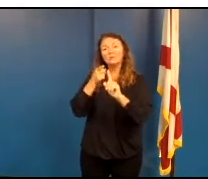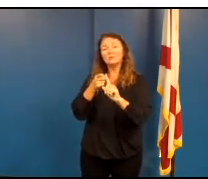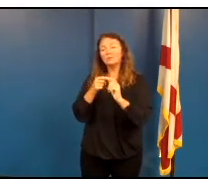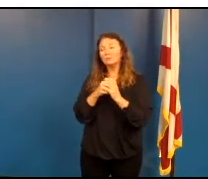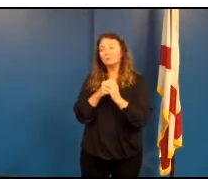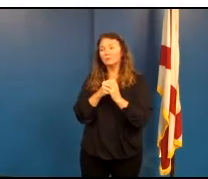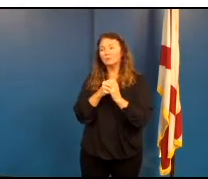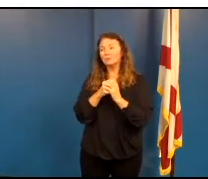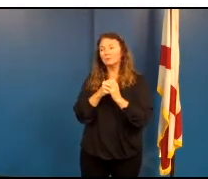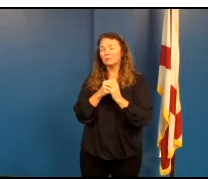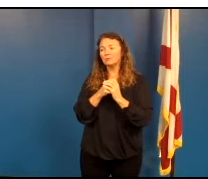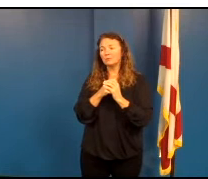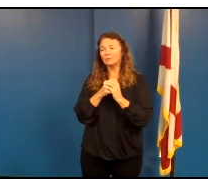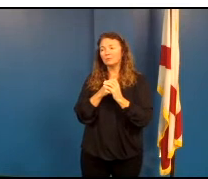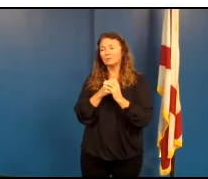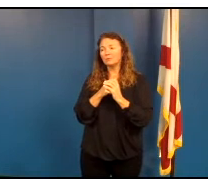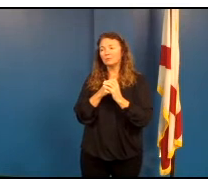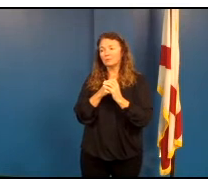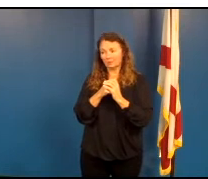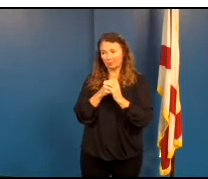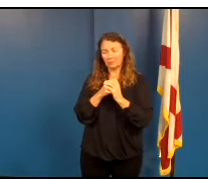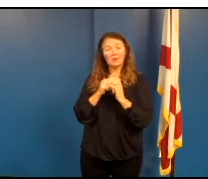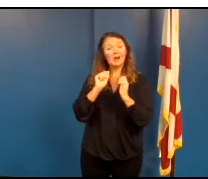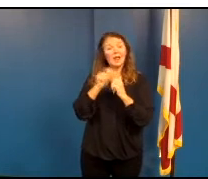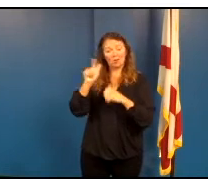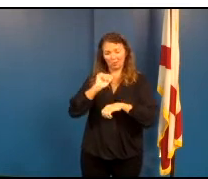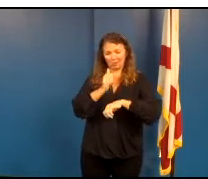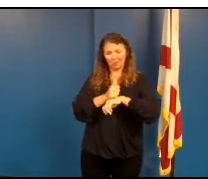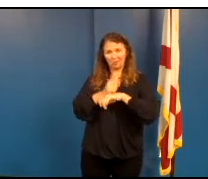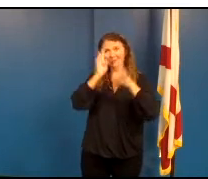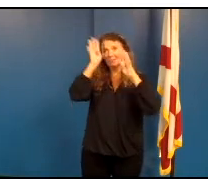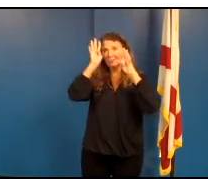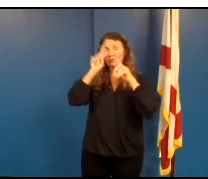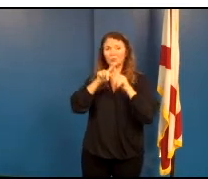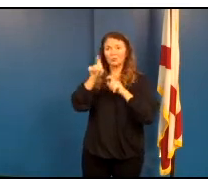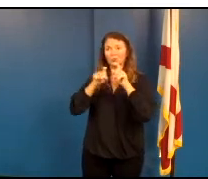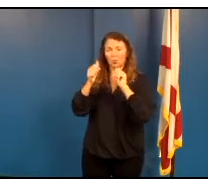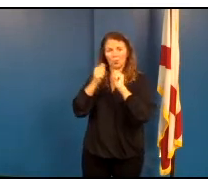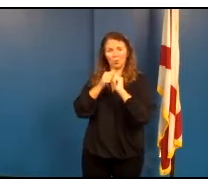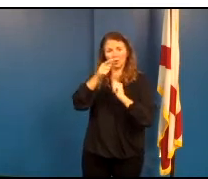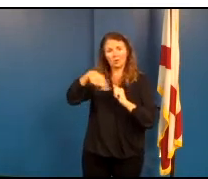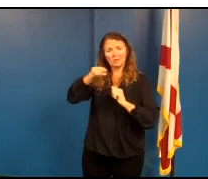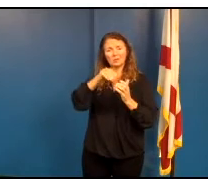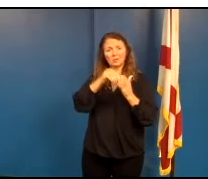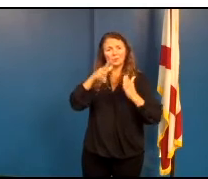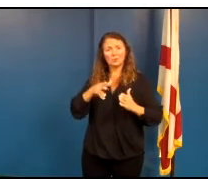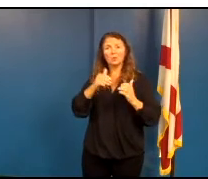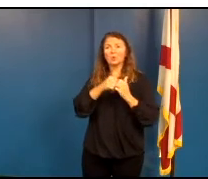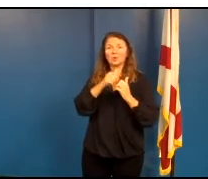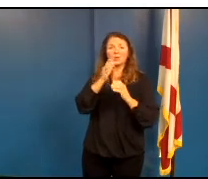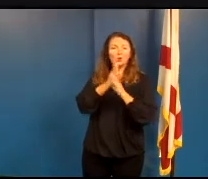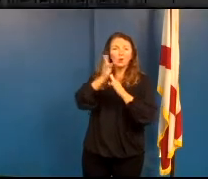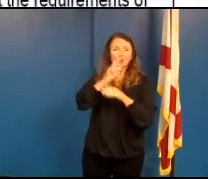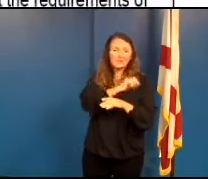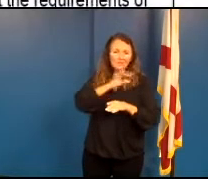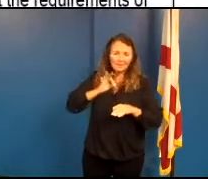of the format that we used in collaborative planning with faculty, administrators, and career staff. And you can go to